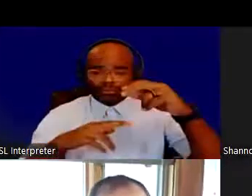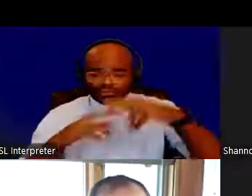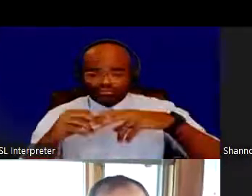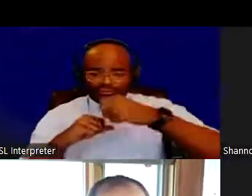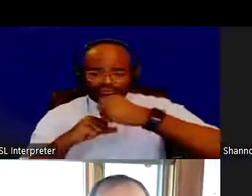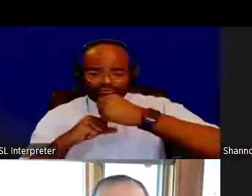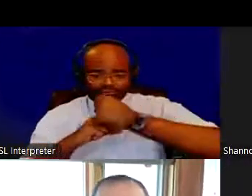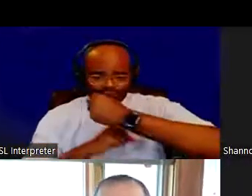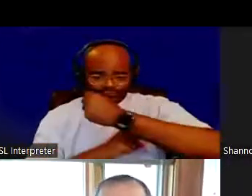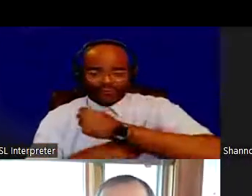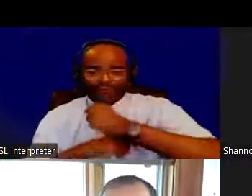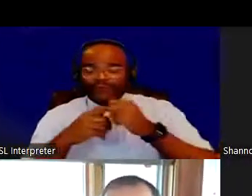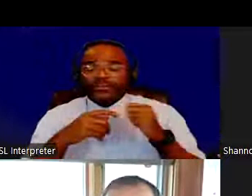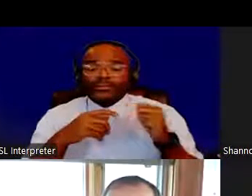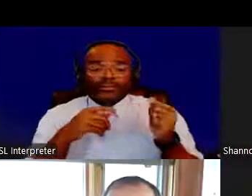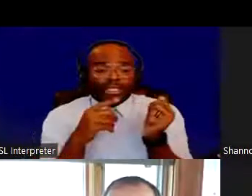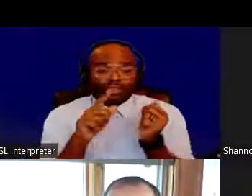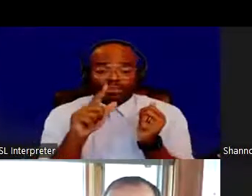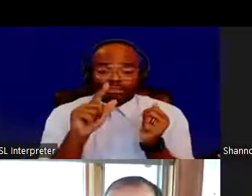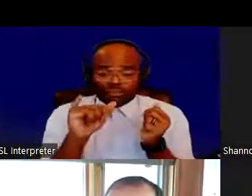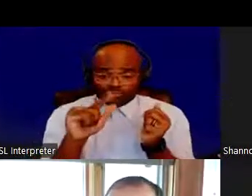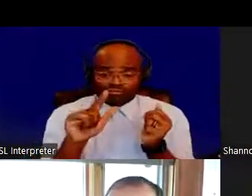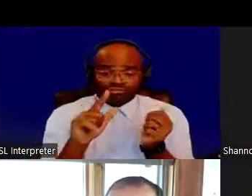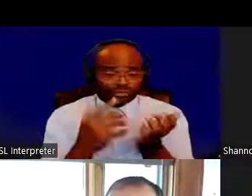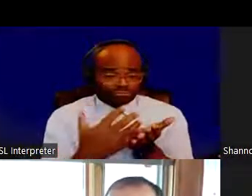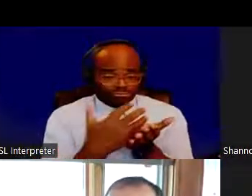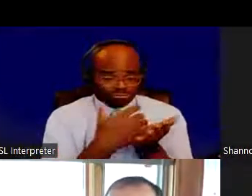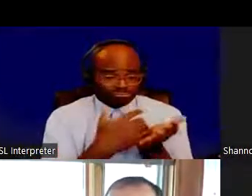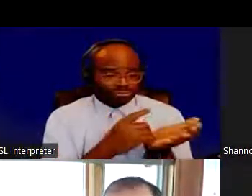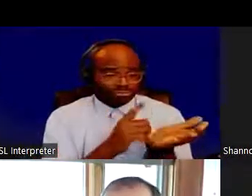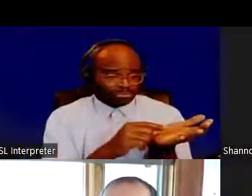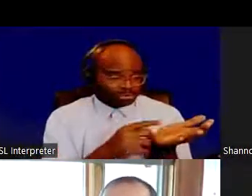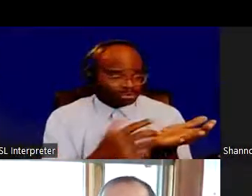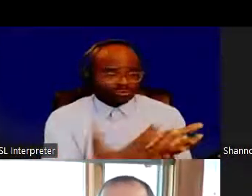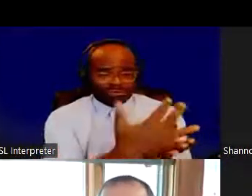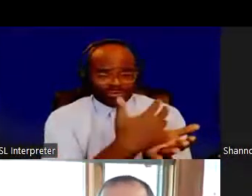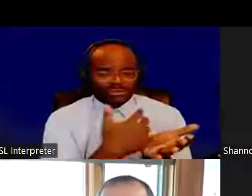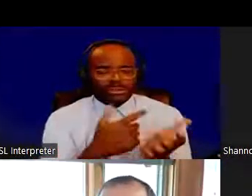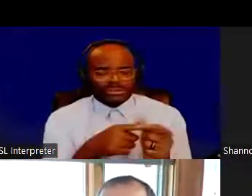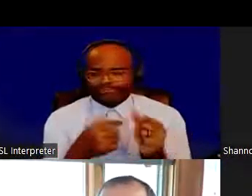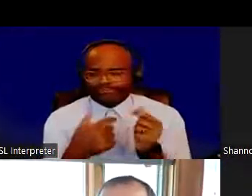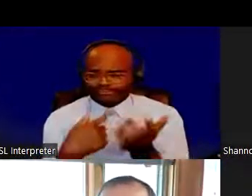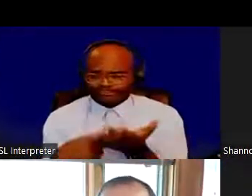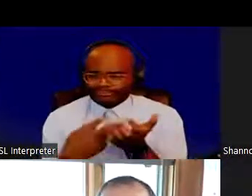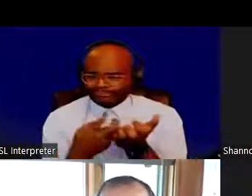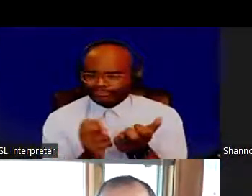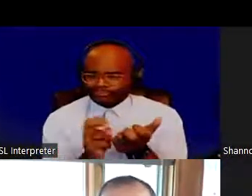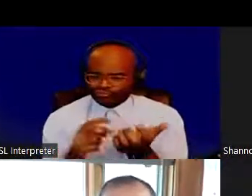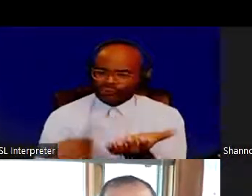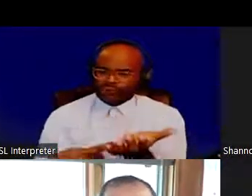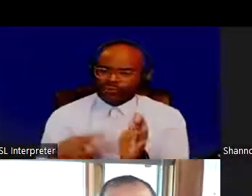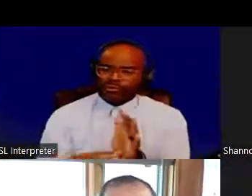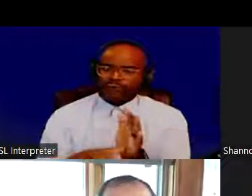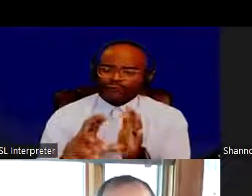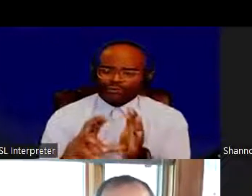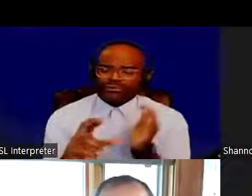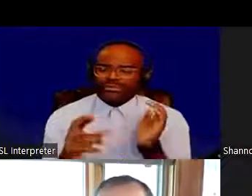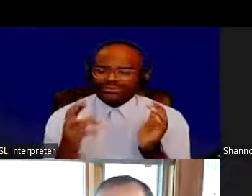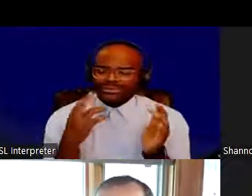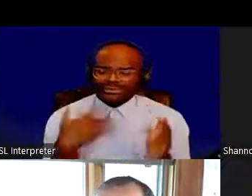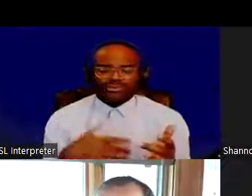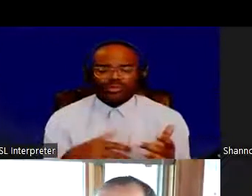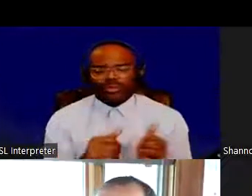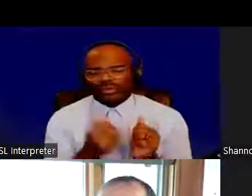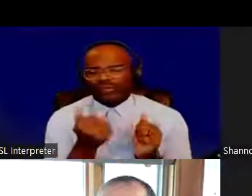published literature. So we conducted a literature review with a couple of key